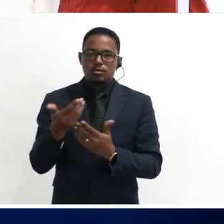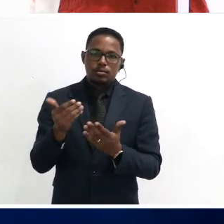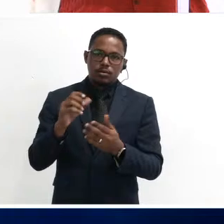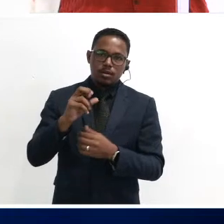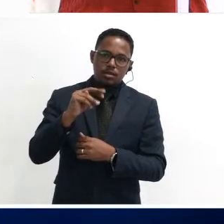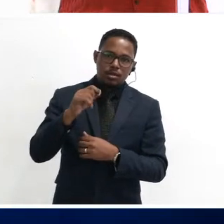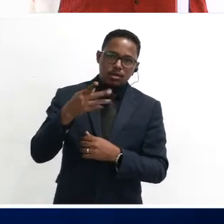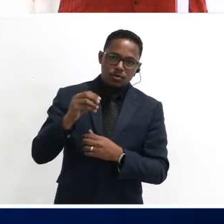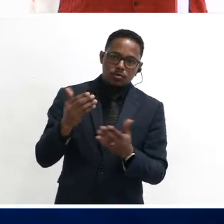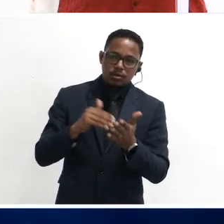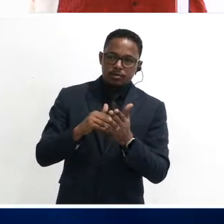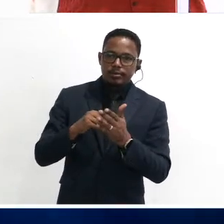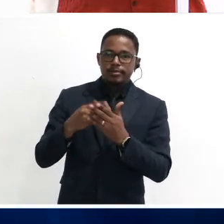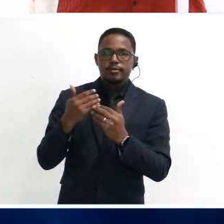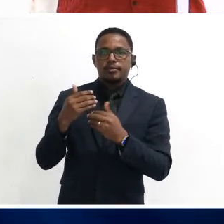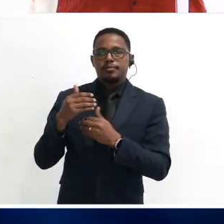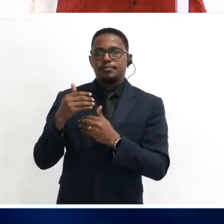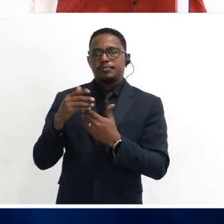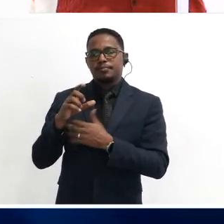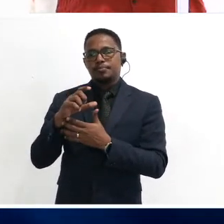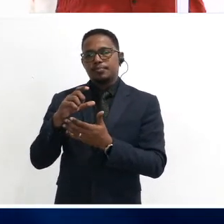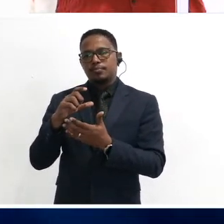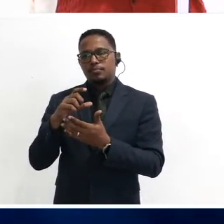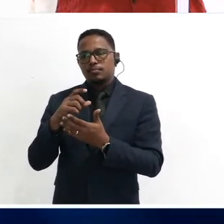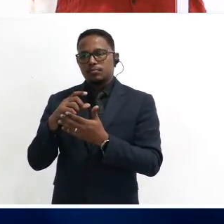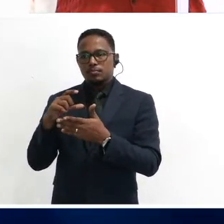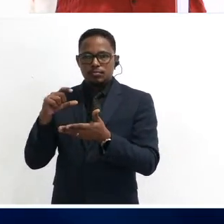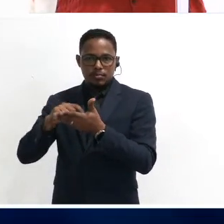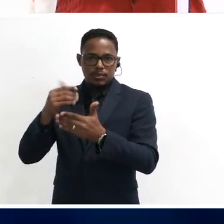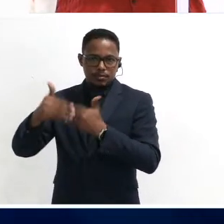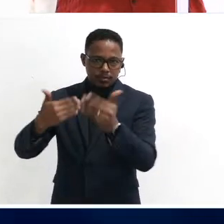processors and others.